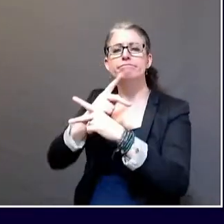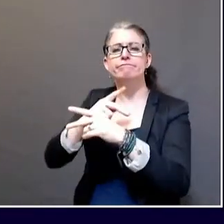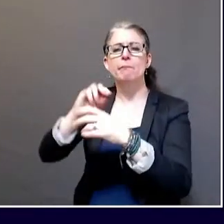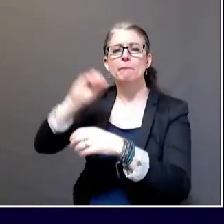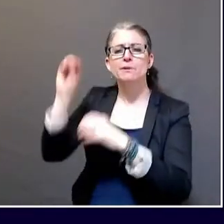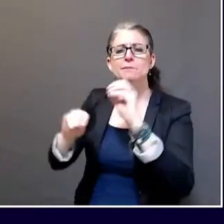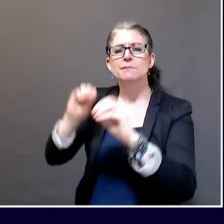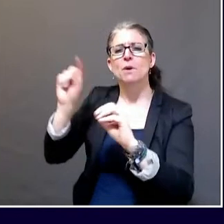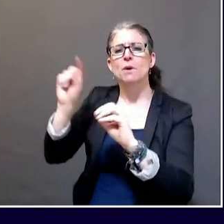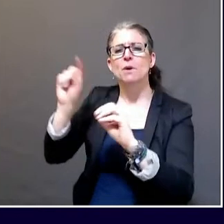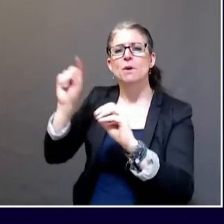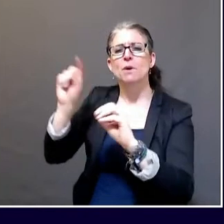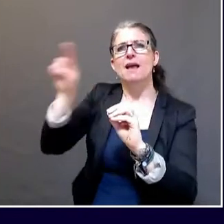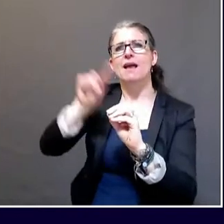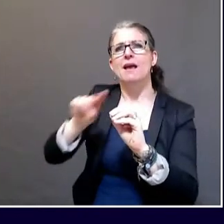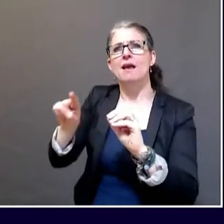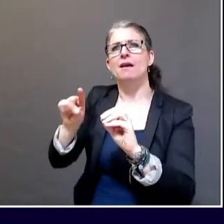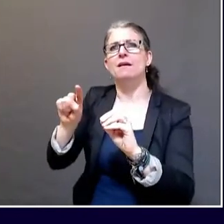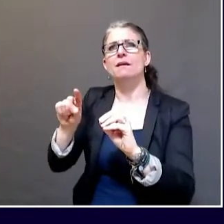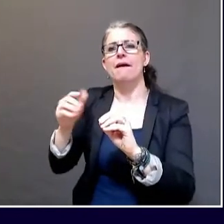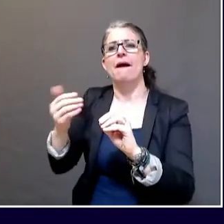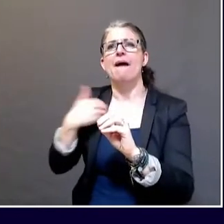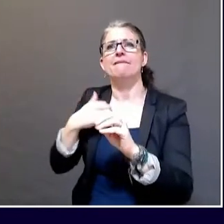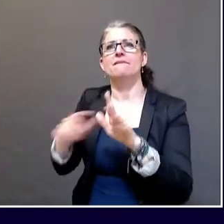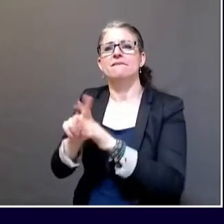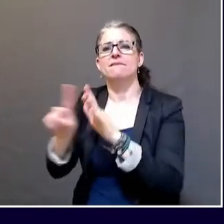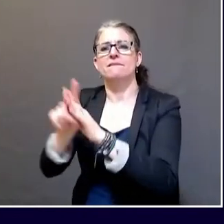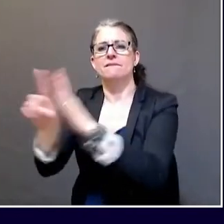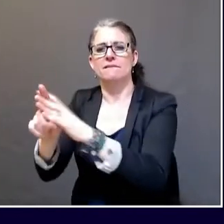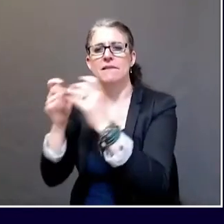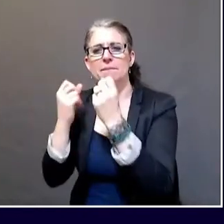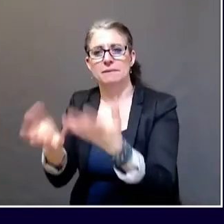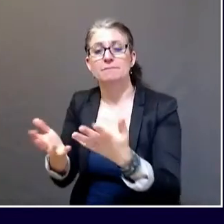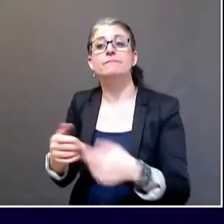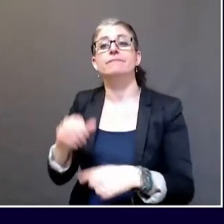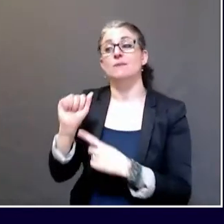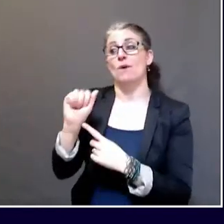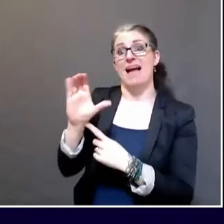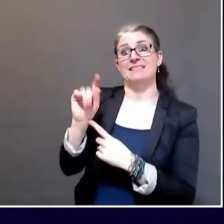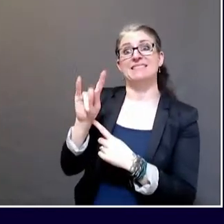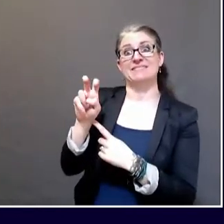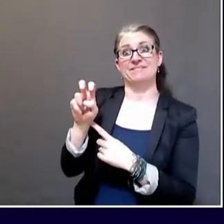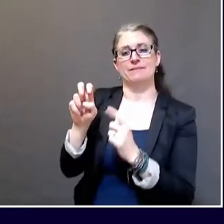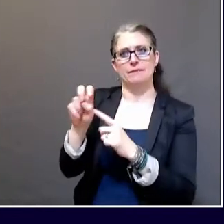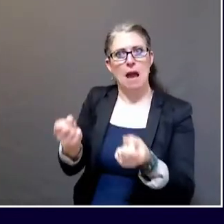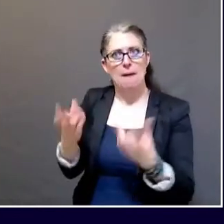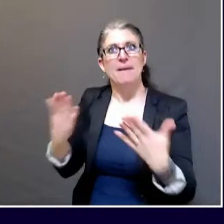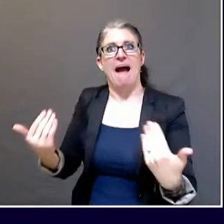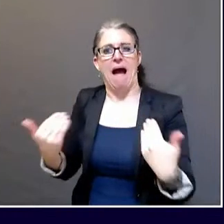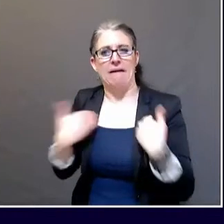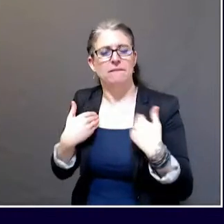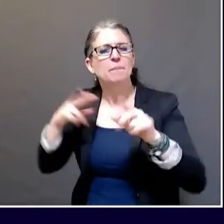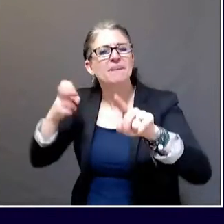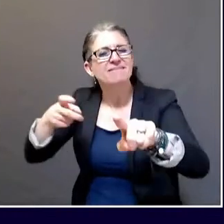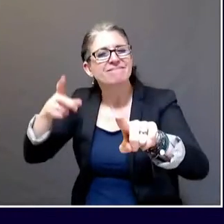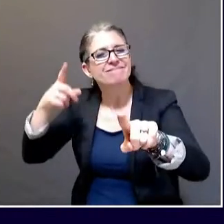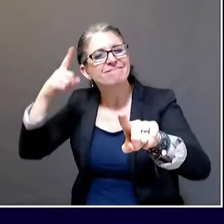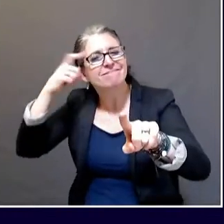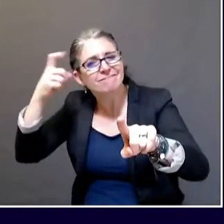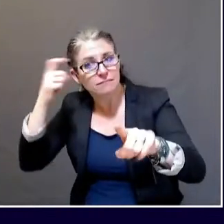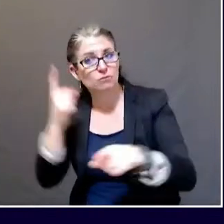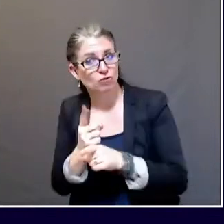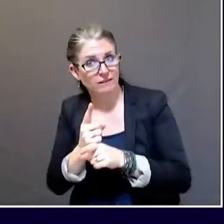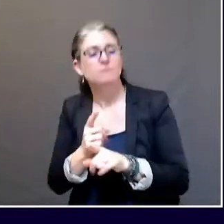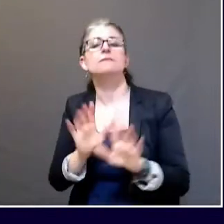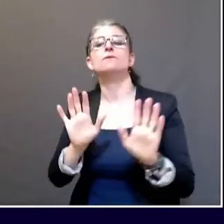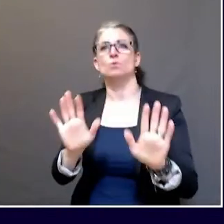total cases in a 12-day interval. He posted that it's determined after careful examination of the recent data and